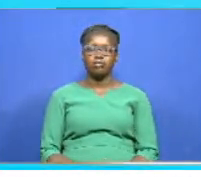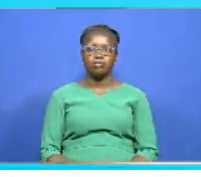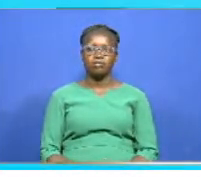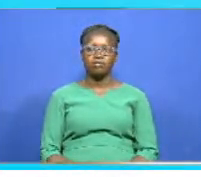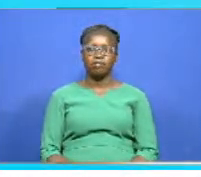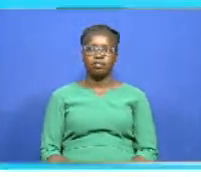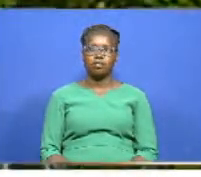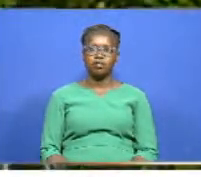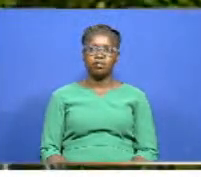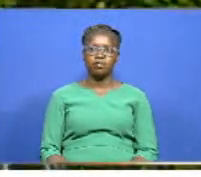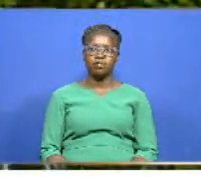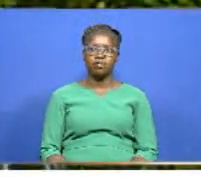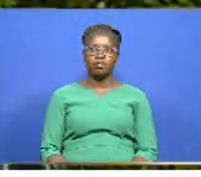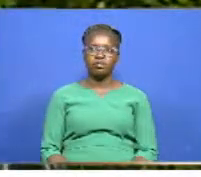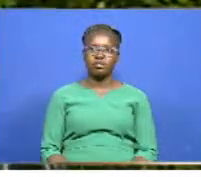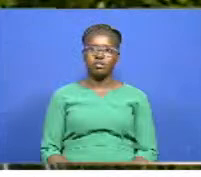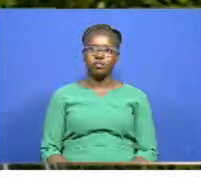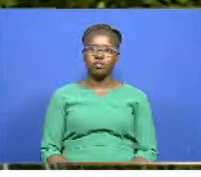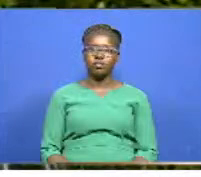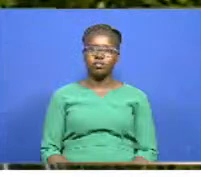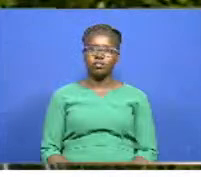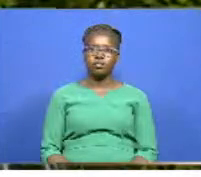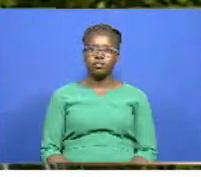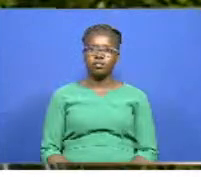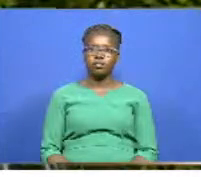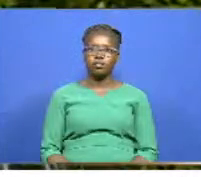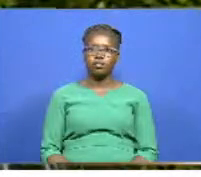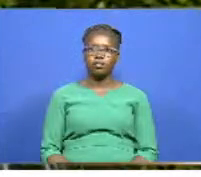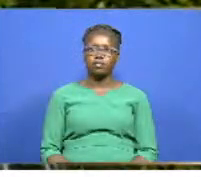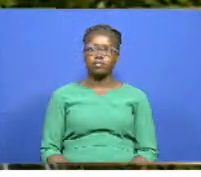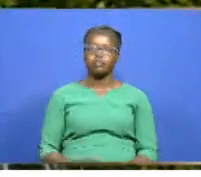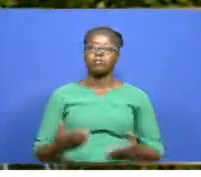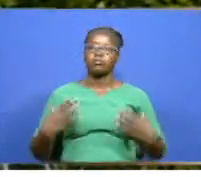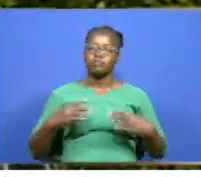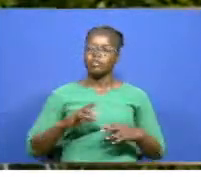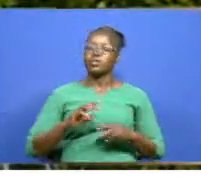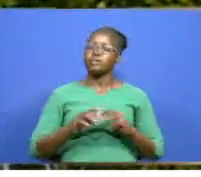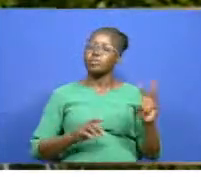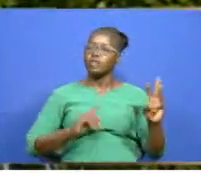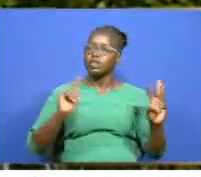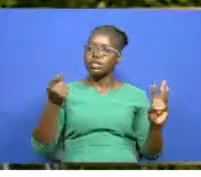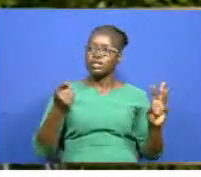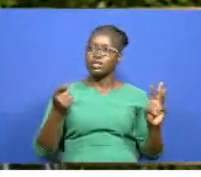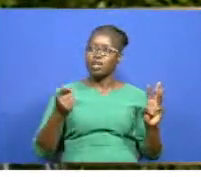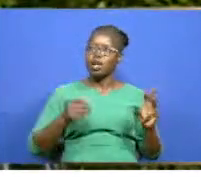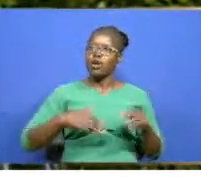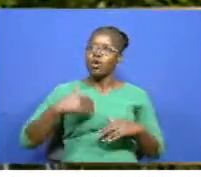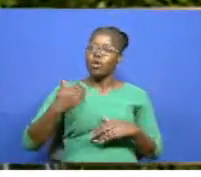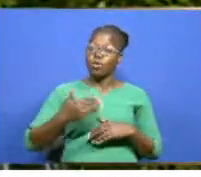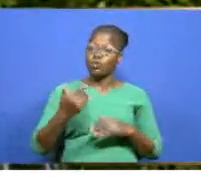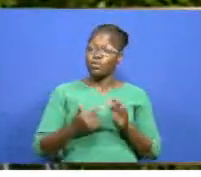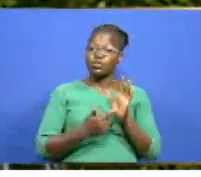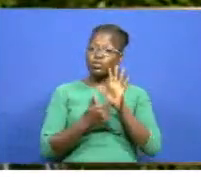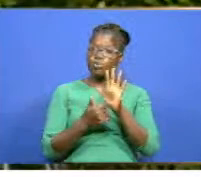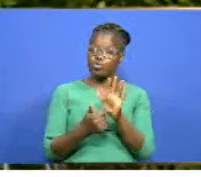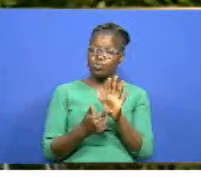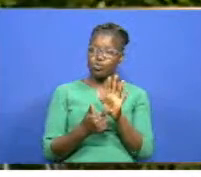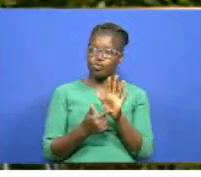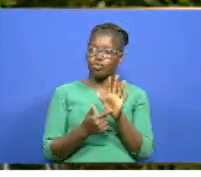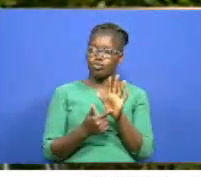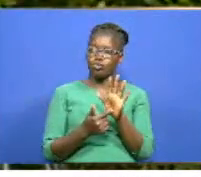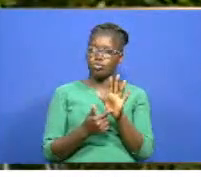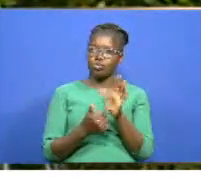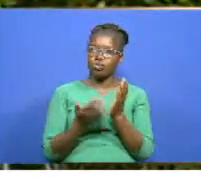And in Kabuchai, the people of Western Kenya have always demonstrated